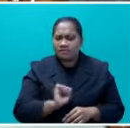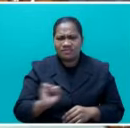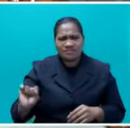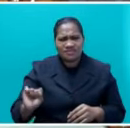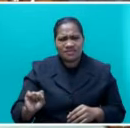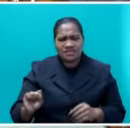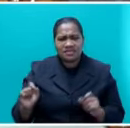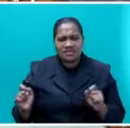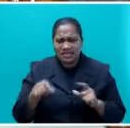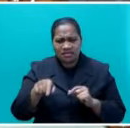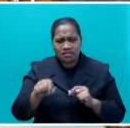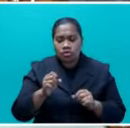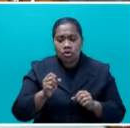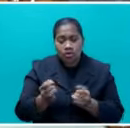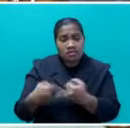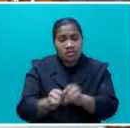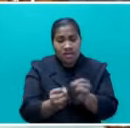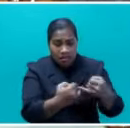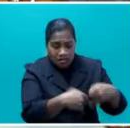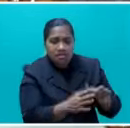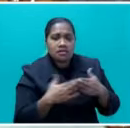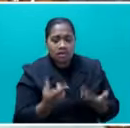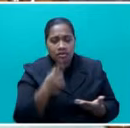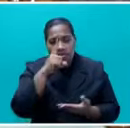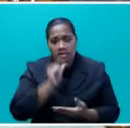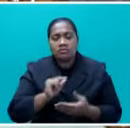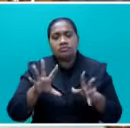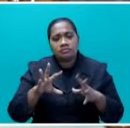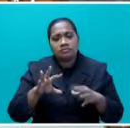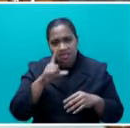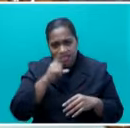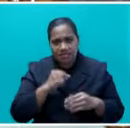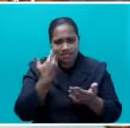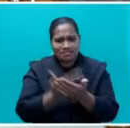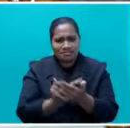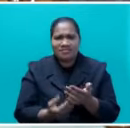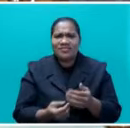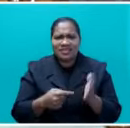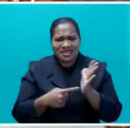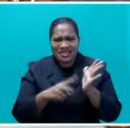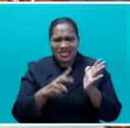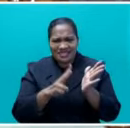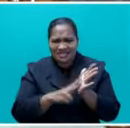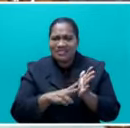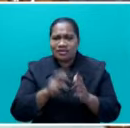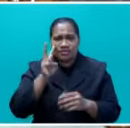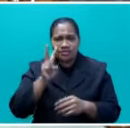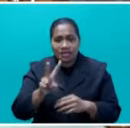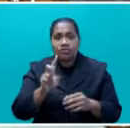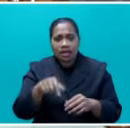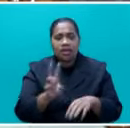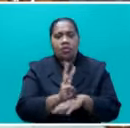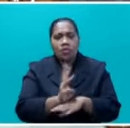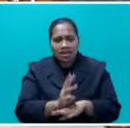Speaker, sir, a number of maritime islands are now able to receive digital television signals from Wireless's 21 transmission sites. These include